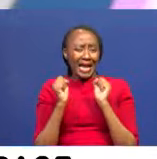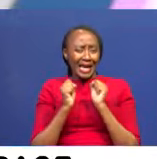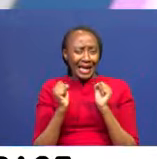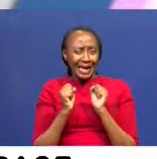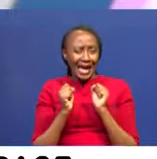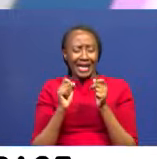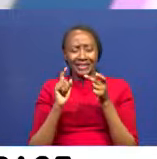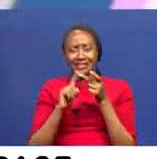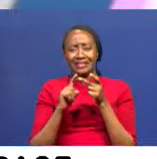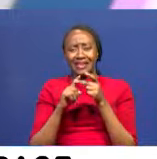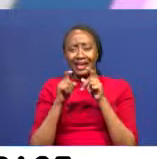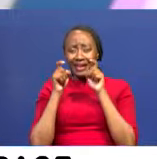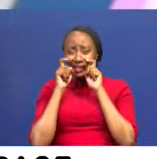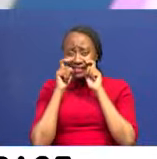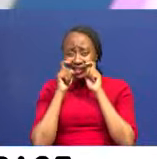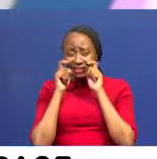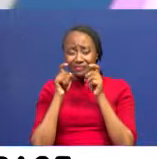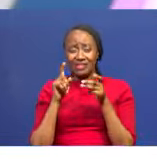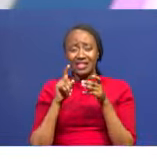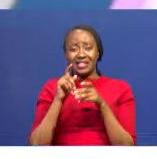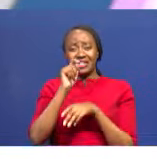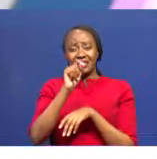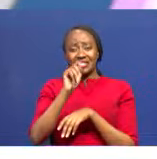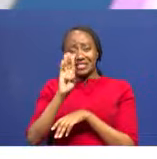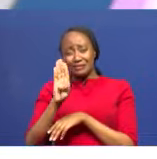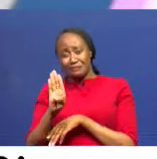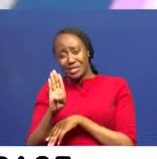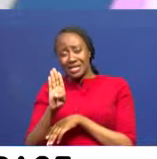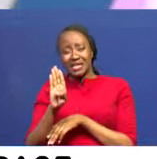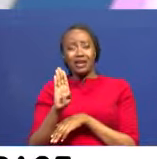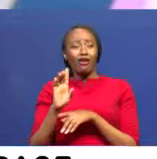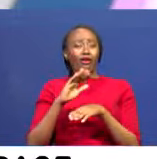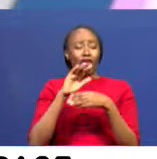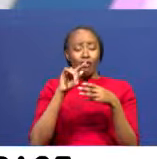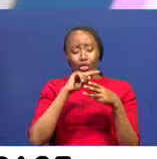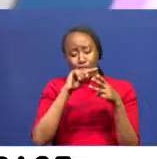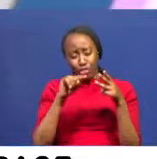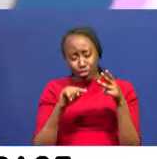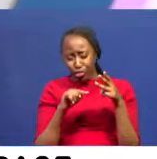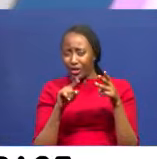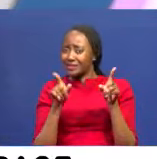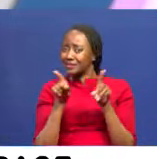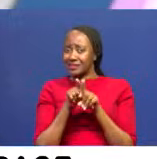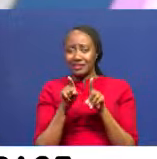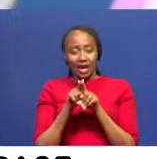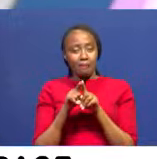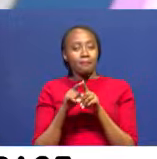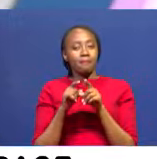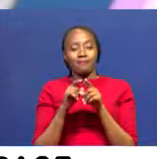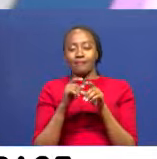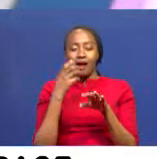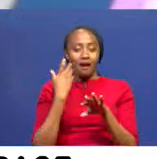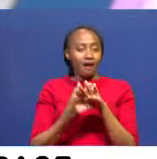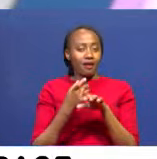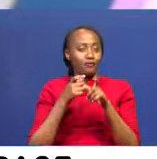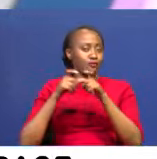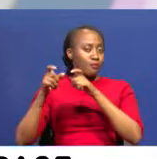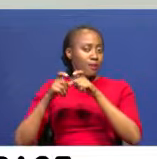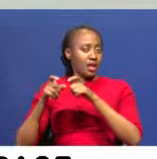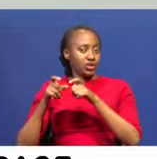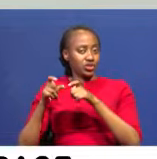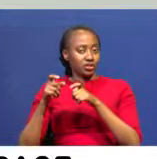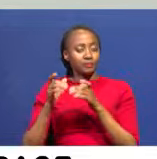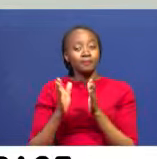HIV, AIDS, TB are still priority areas for our population in terms of managing. Yes. And in terms